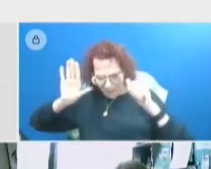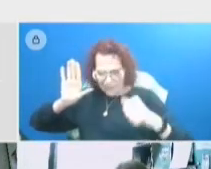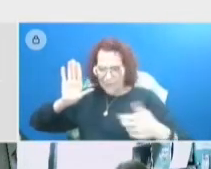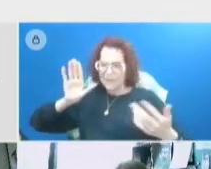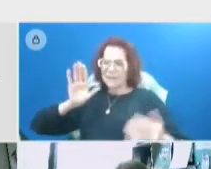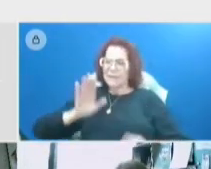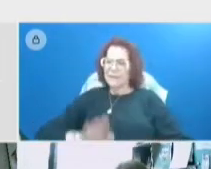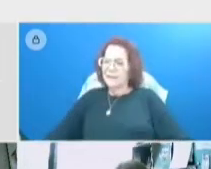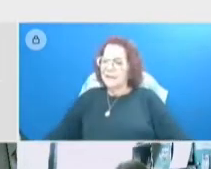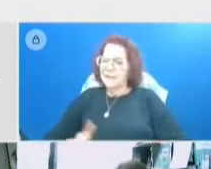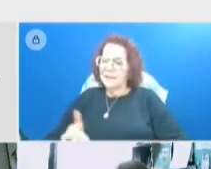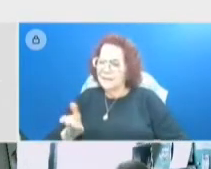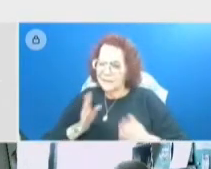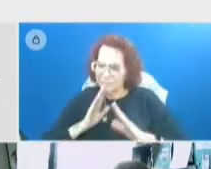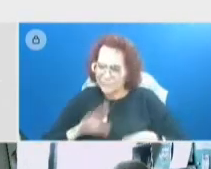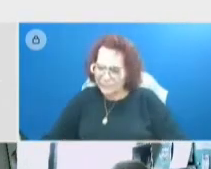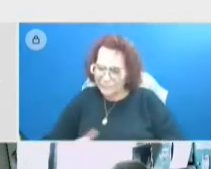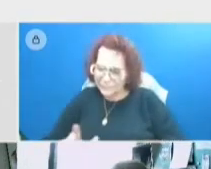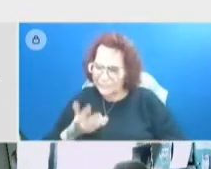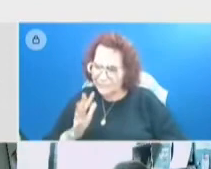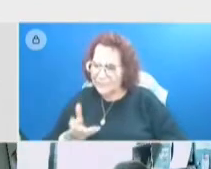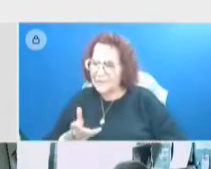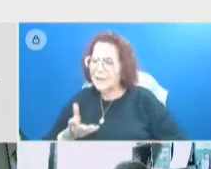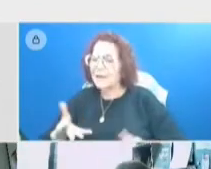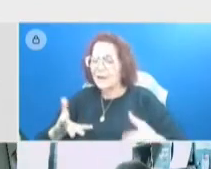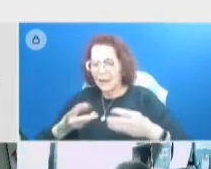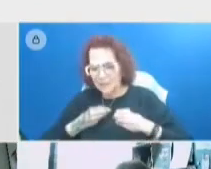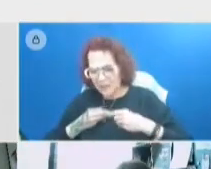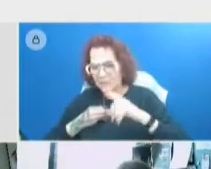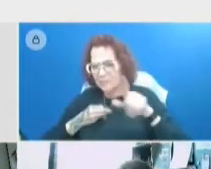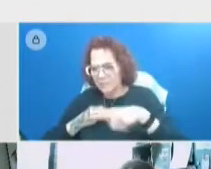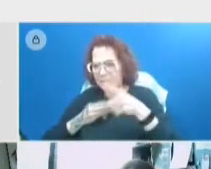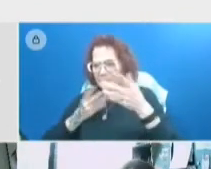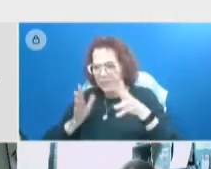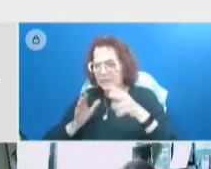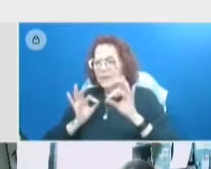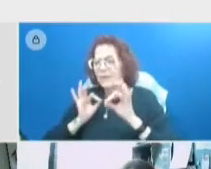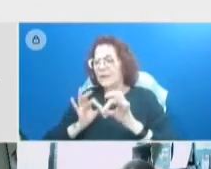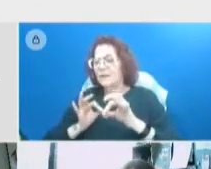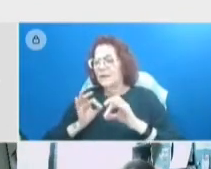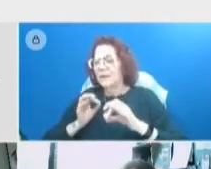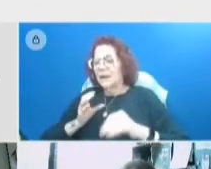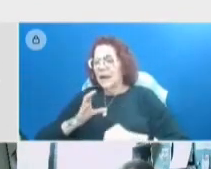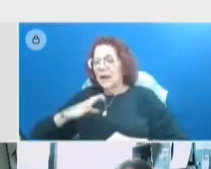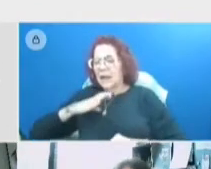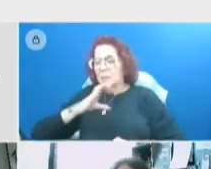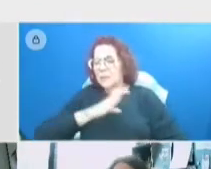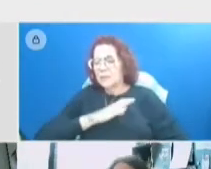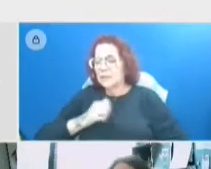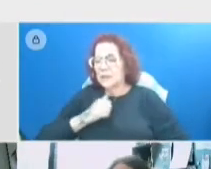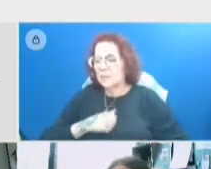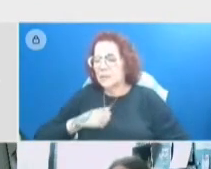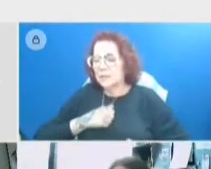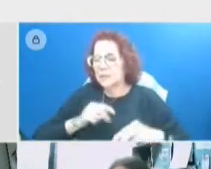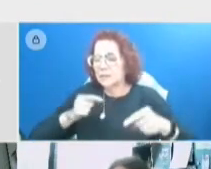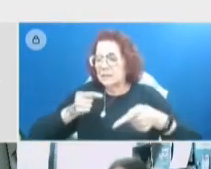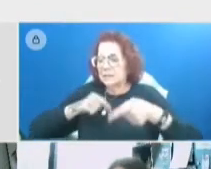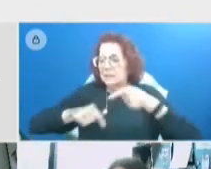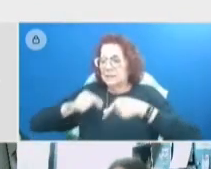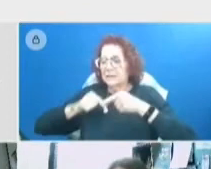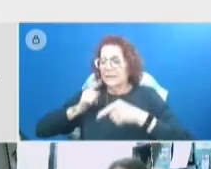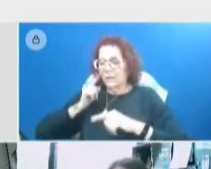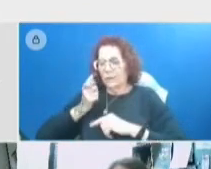That is adopted. Commissioner, I'm sorry. Can I go back for just a minute? I apologize. I was on mute.